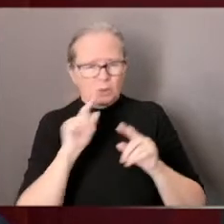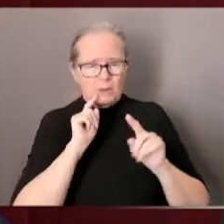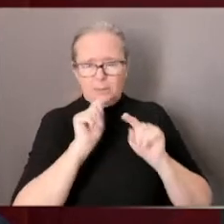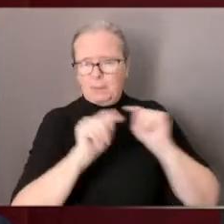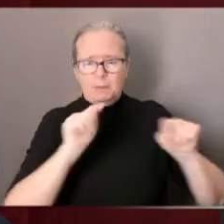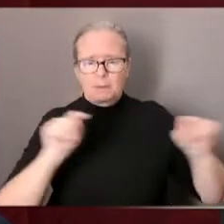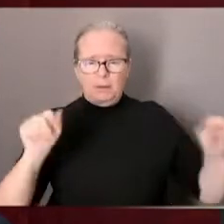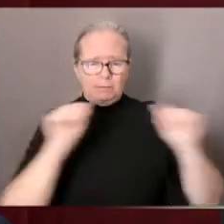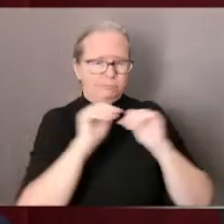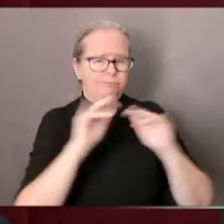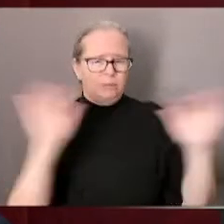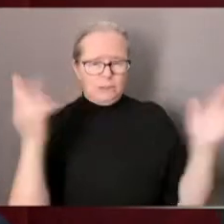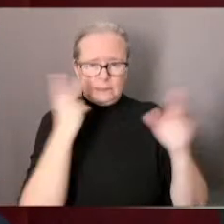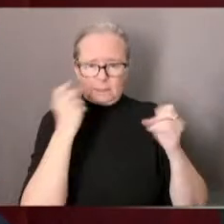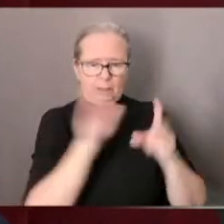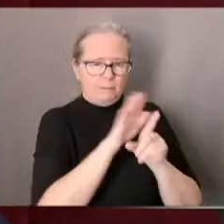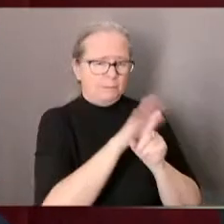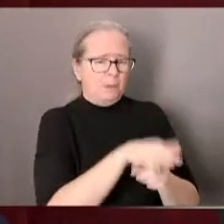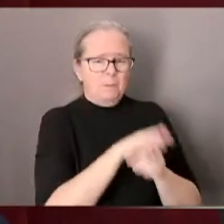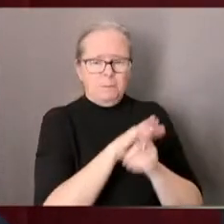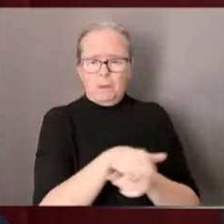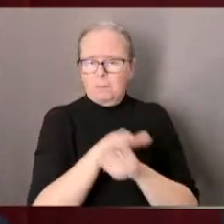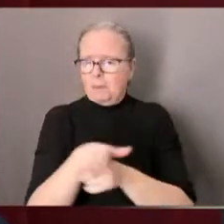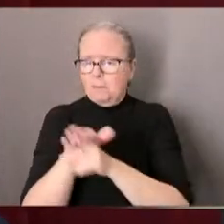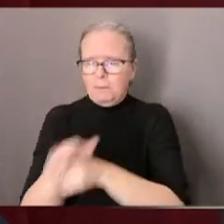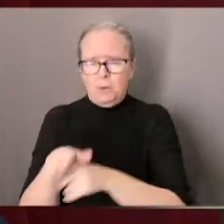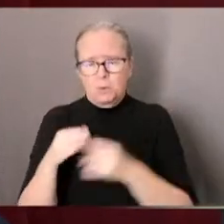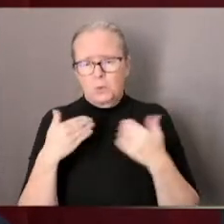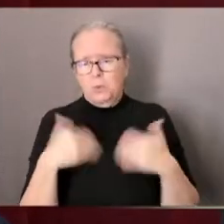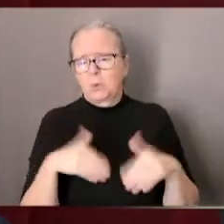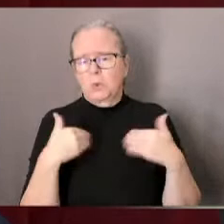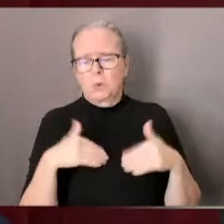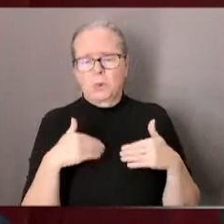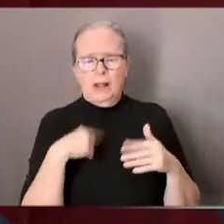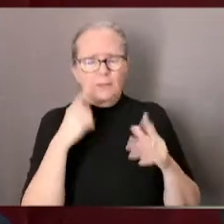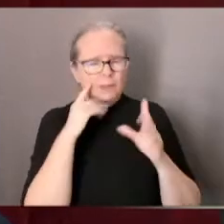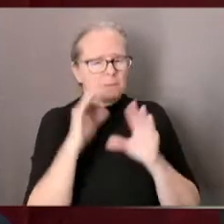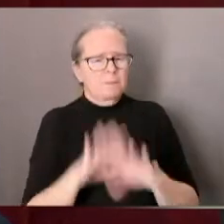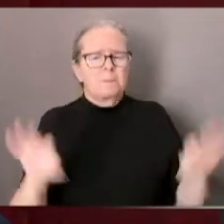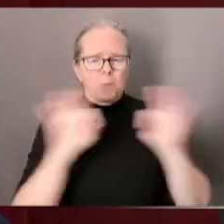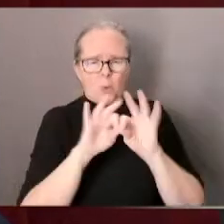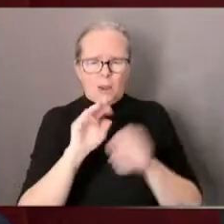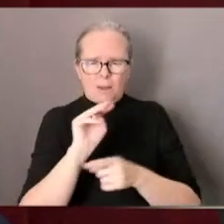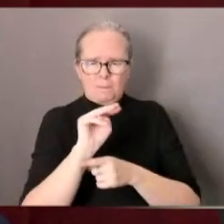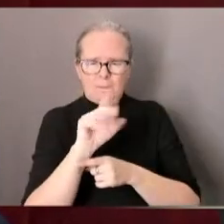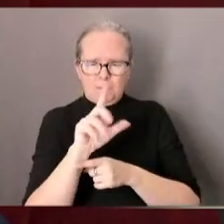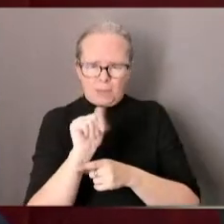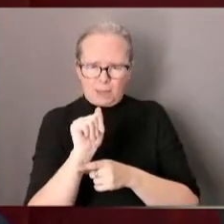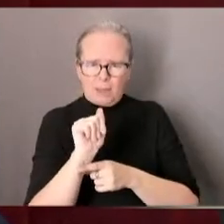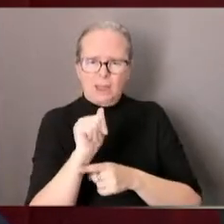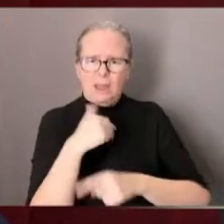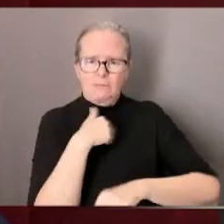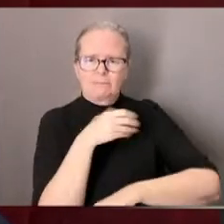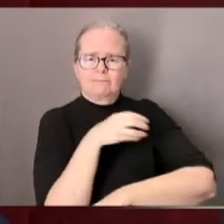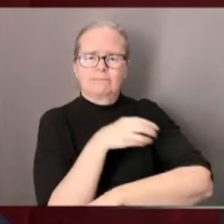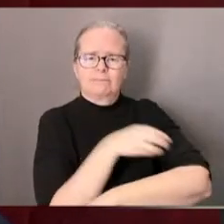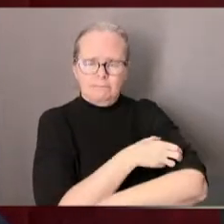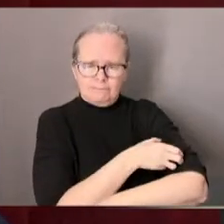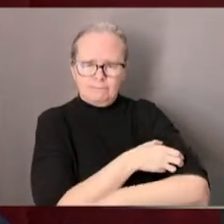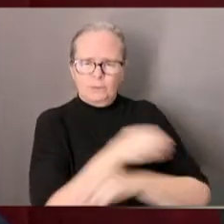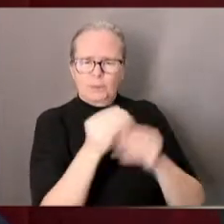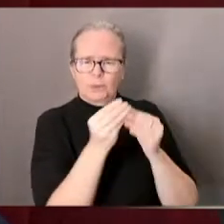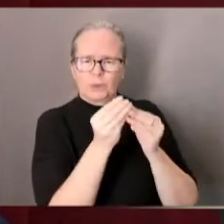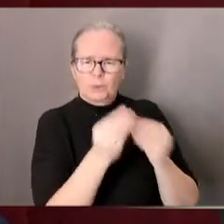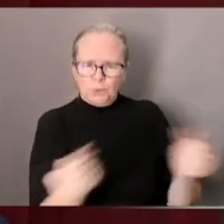in position of power to Stamp Out racism in all its forms to do otherwise is morally bankrupt